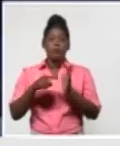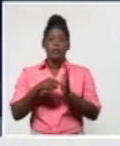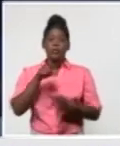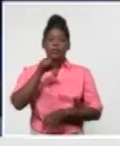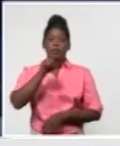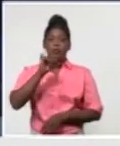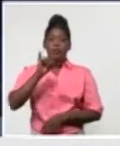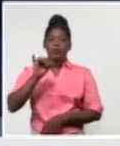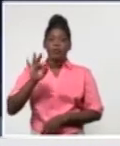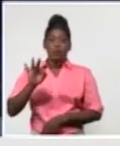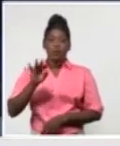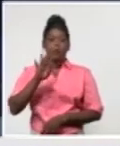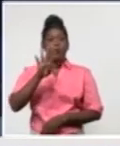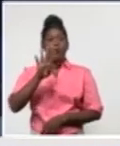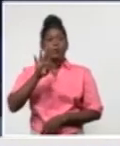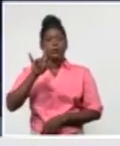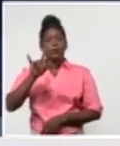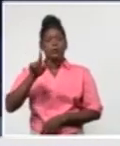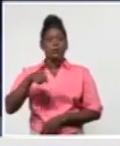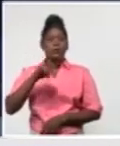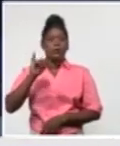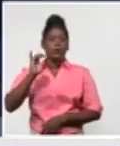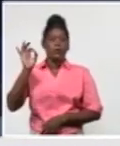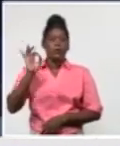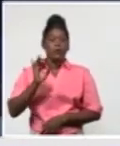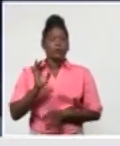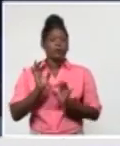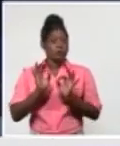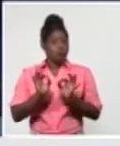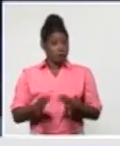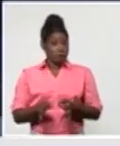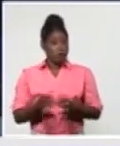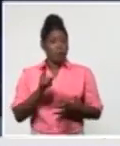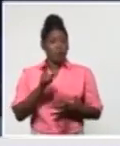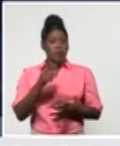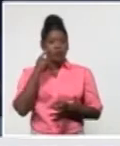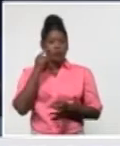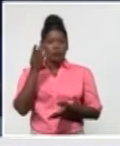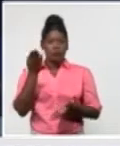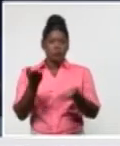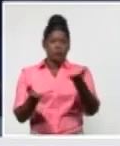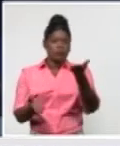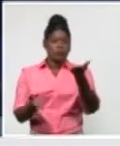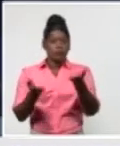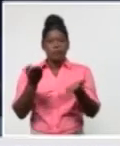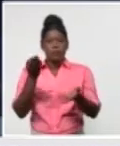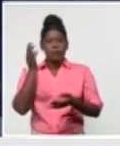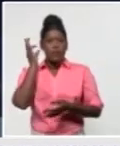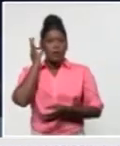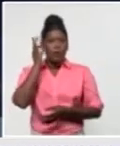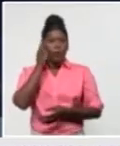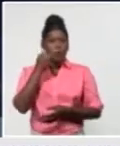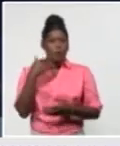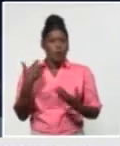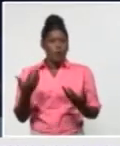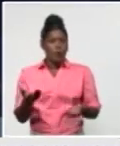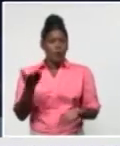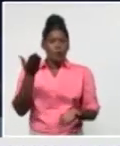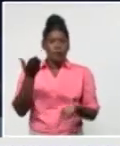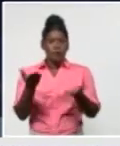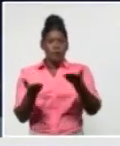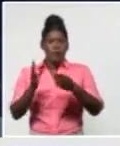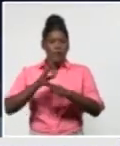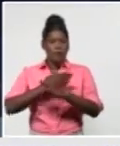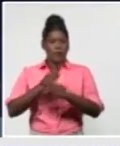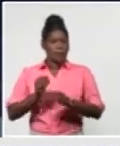1,168, 49.6%. In fact, the behavior by sex in our country has